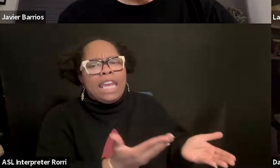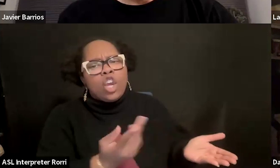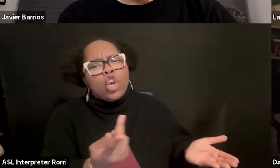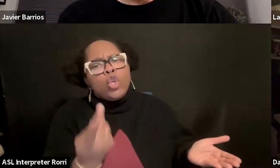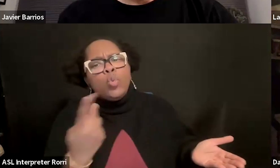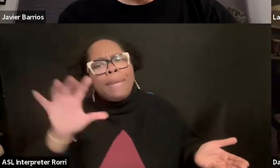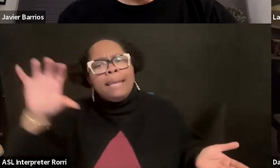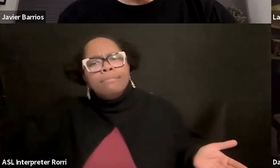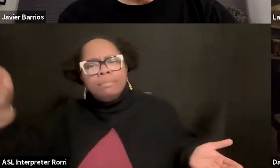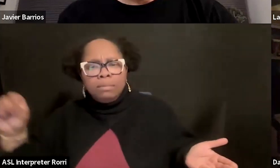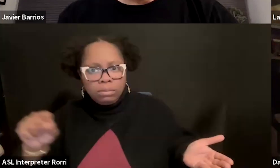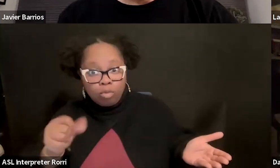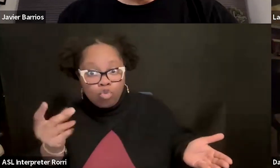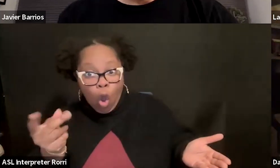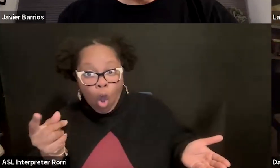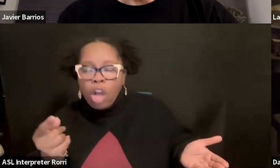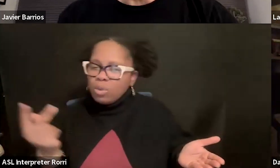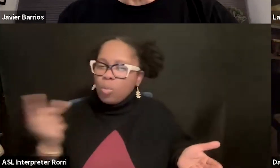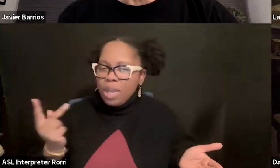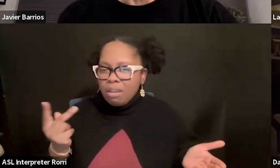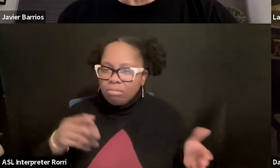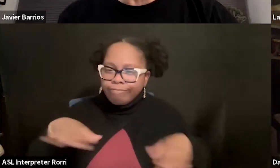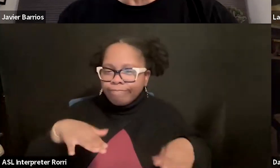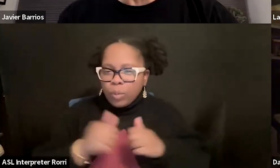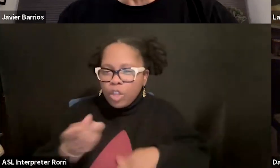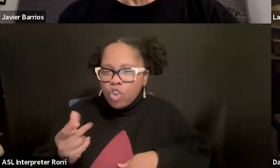like, he can watch the dogs. We can just go around the corner, that kind of thing.